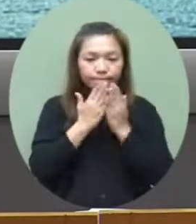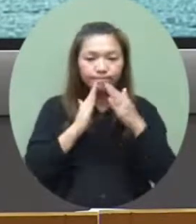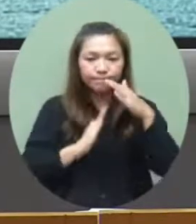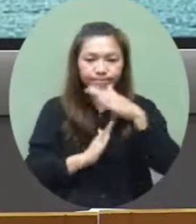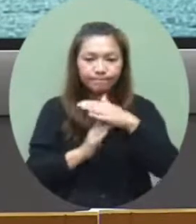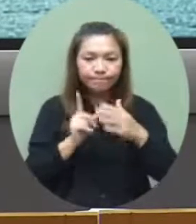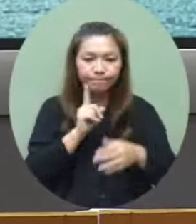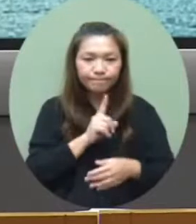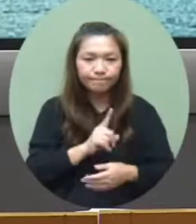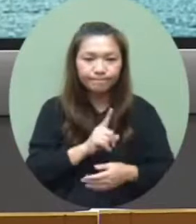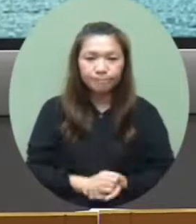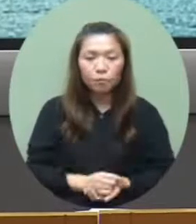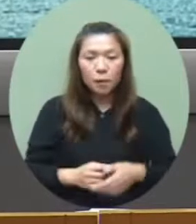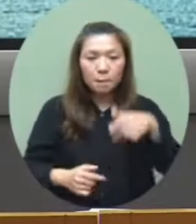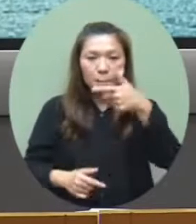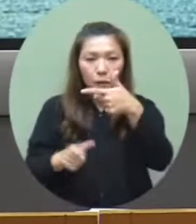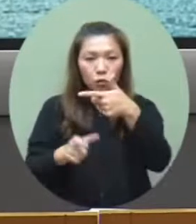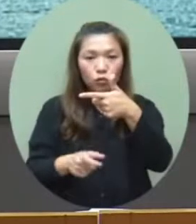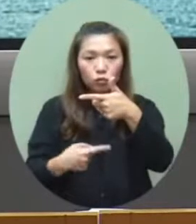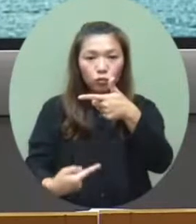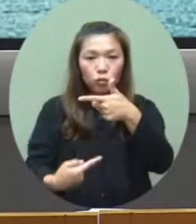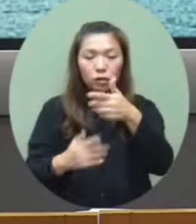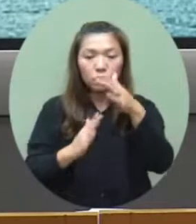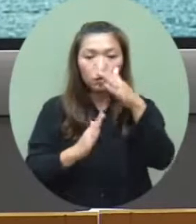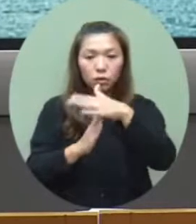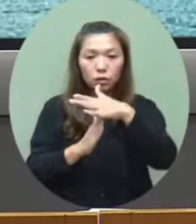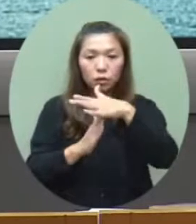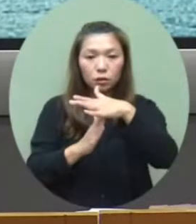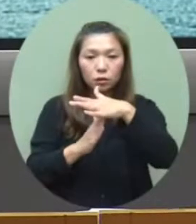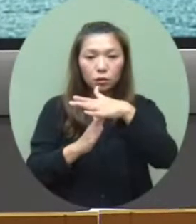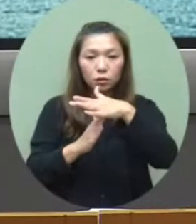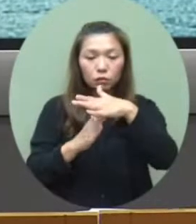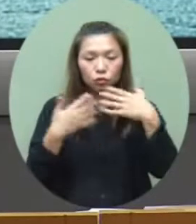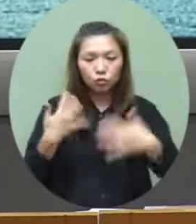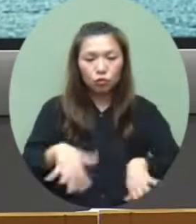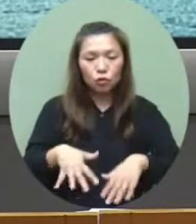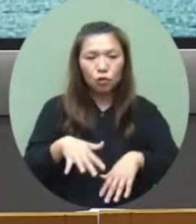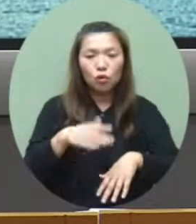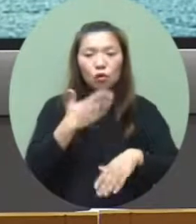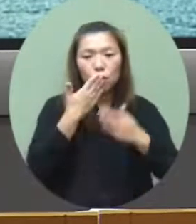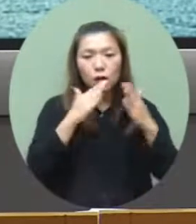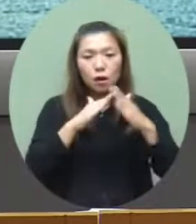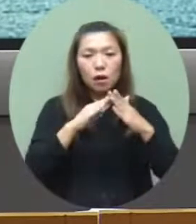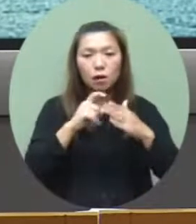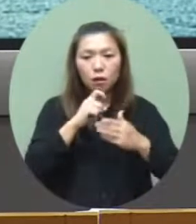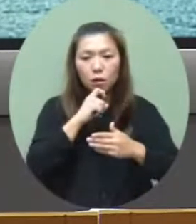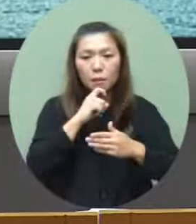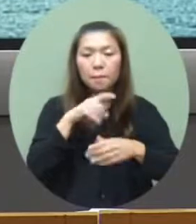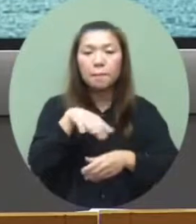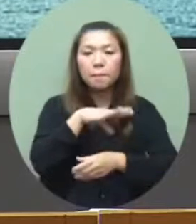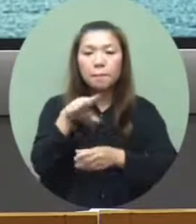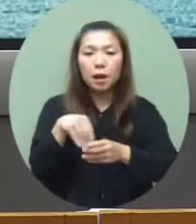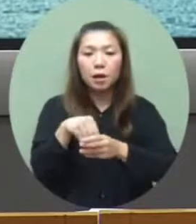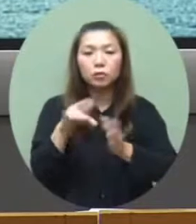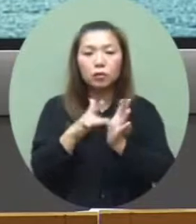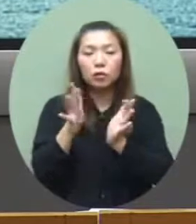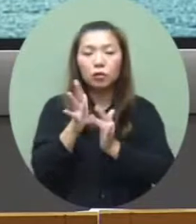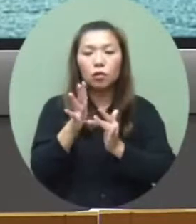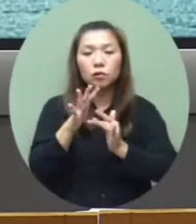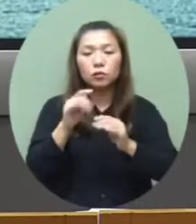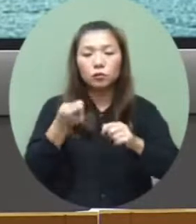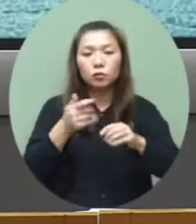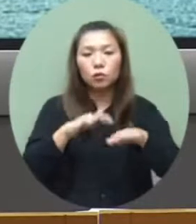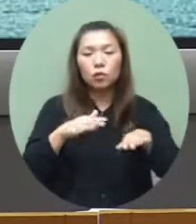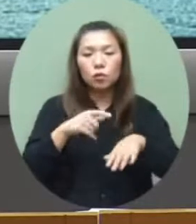some classes will have to be suspended for a week. And we suspended some classes in 2 schools on